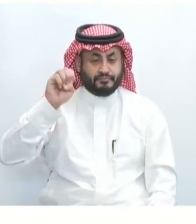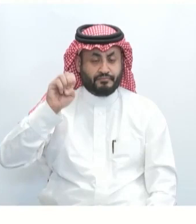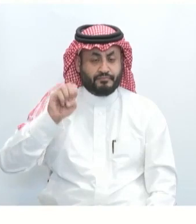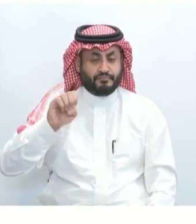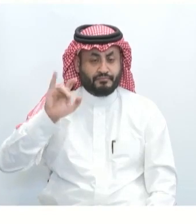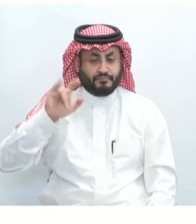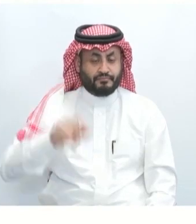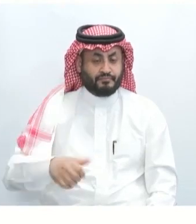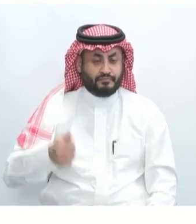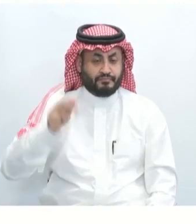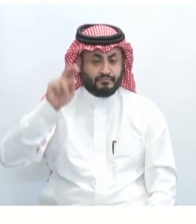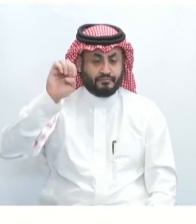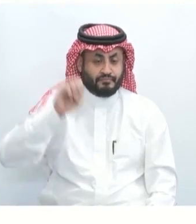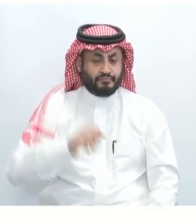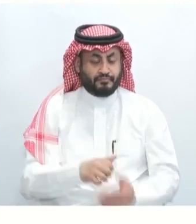yellow